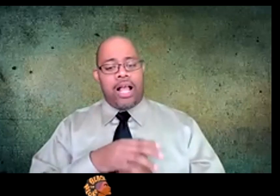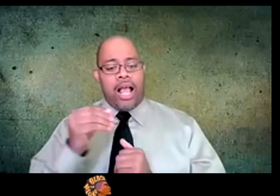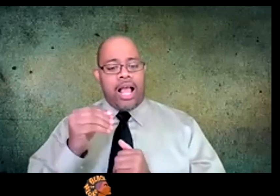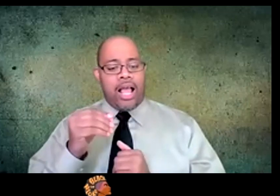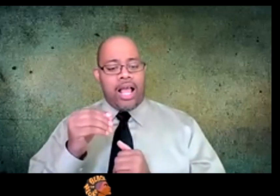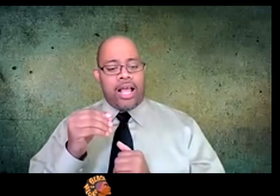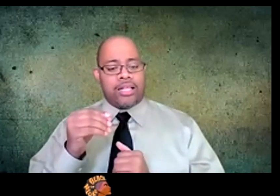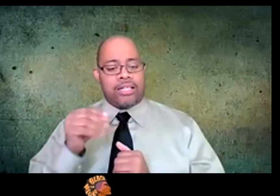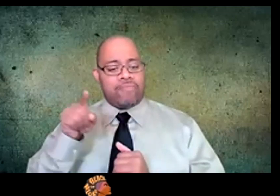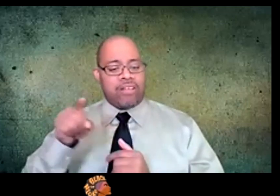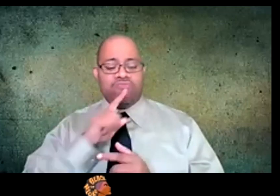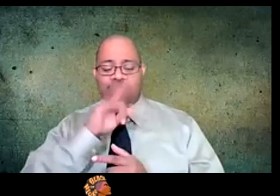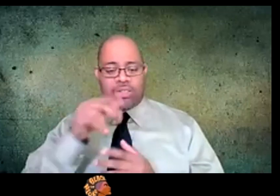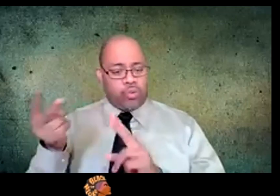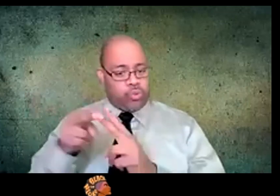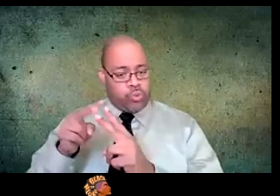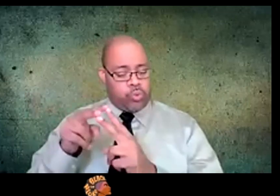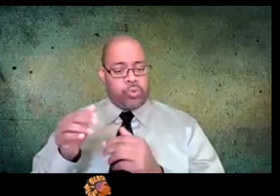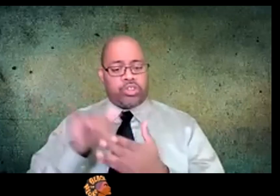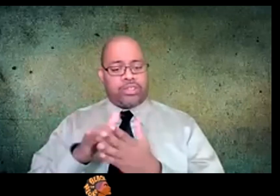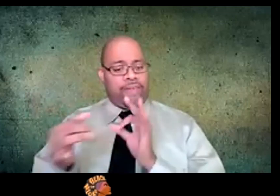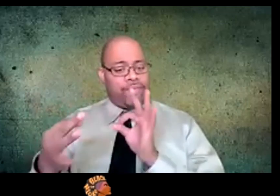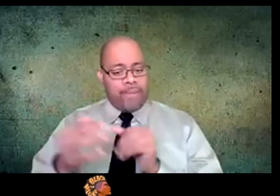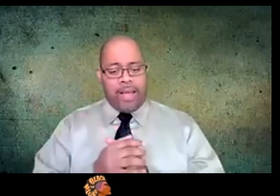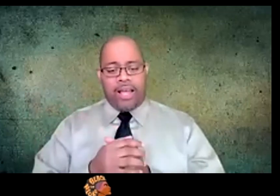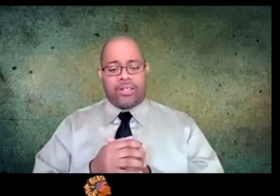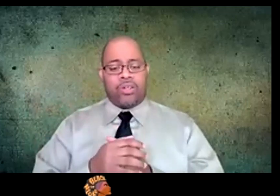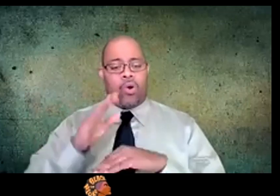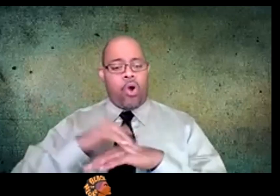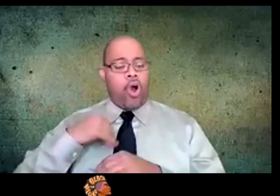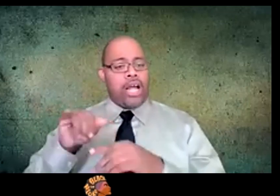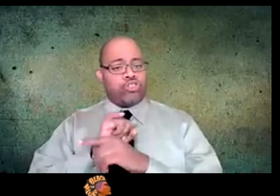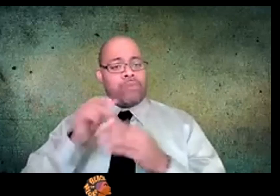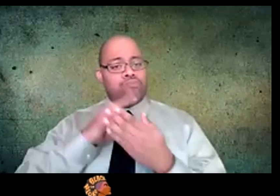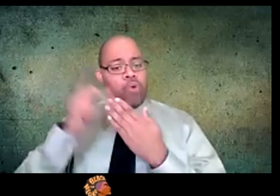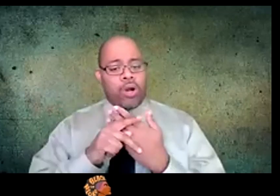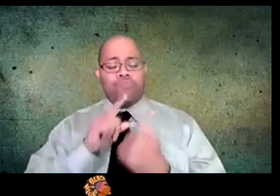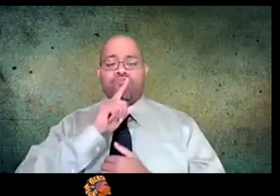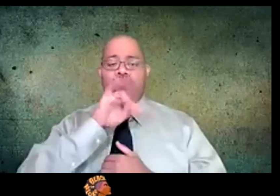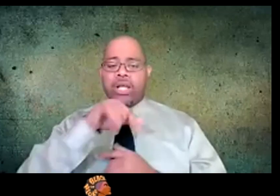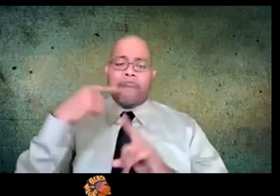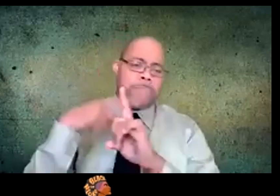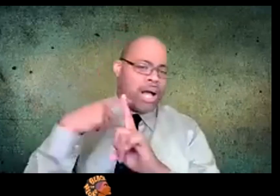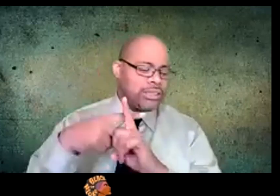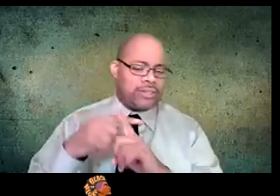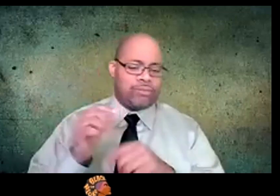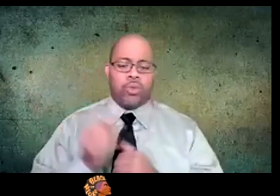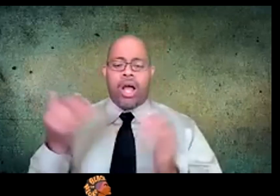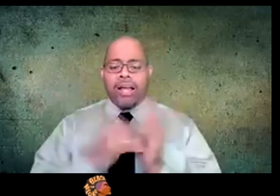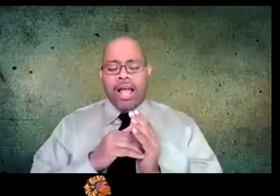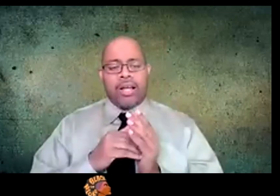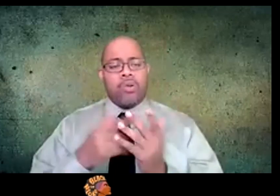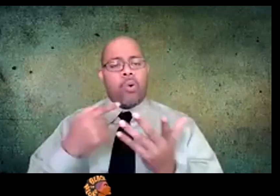been, the feedback on our internship program has been nothing but positive. So again, we've